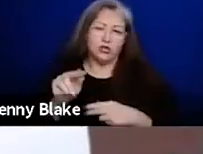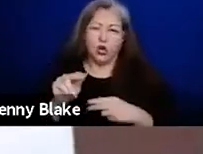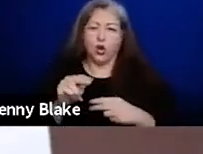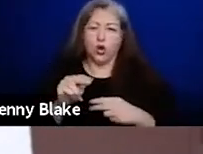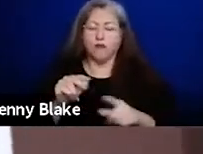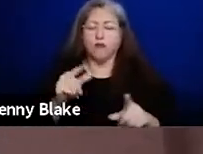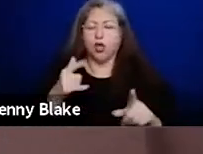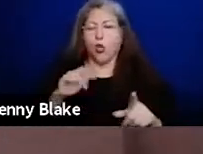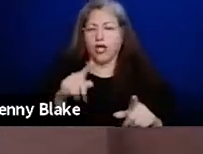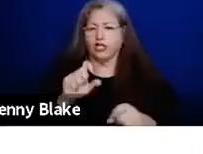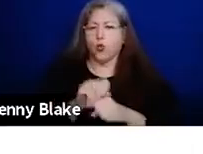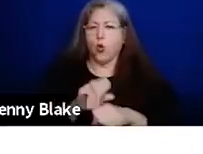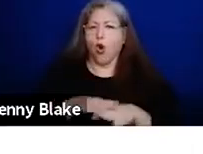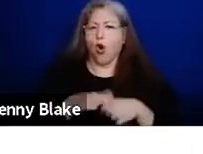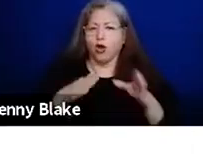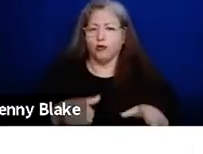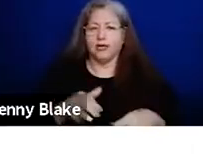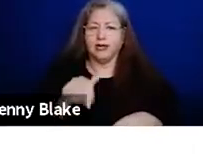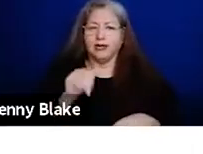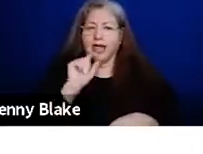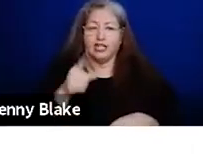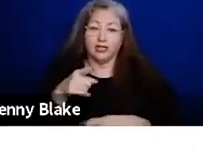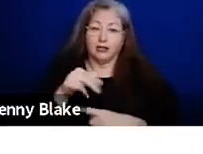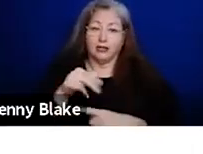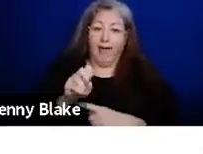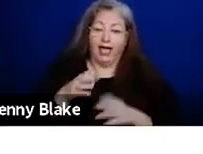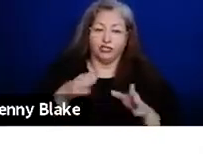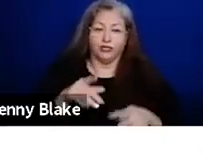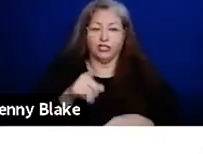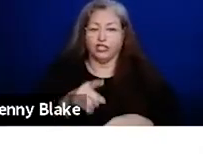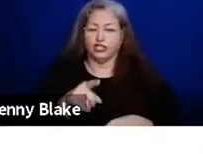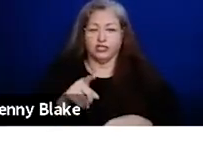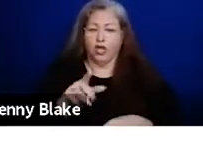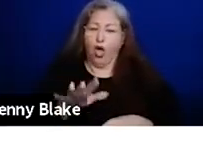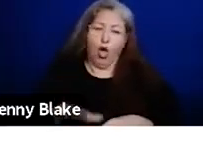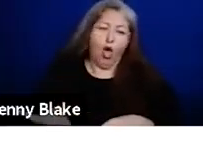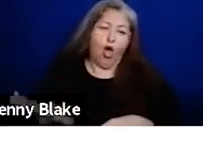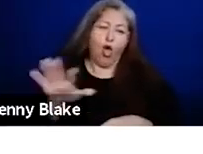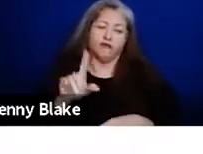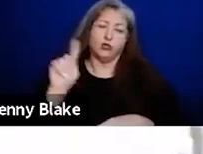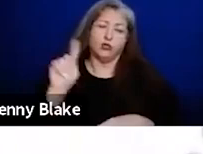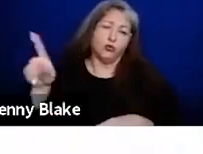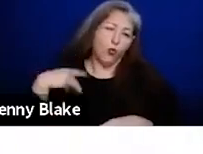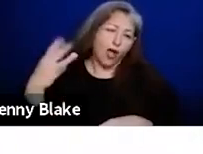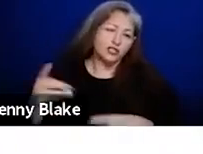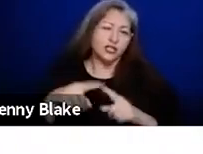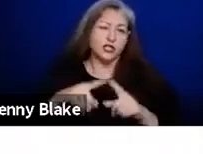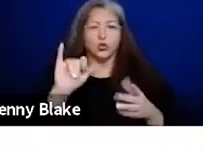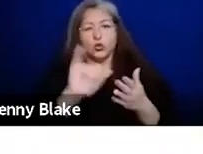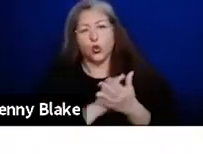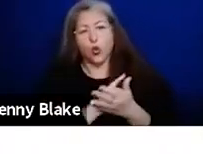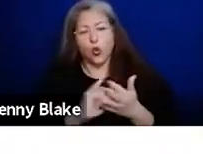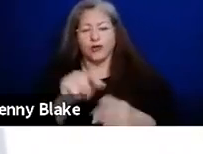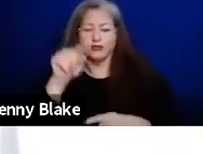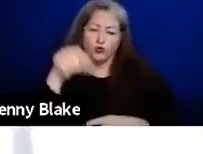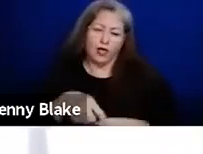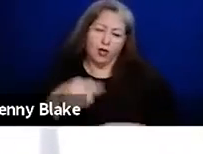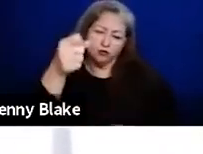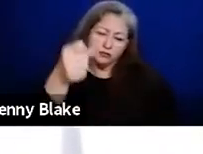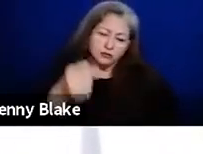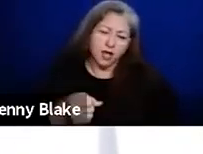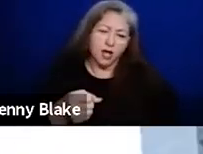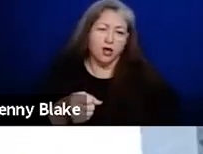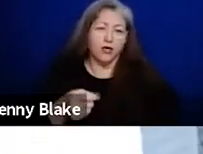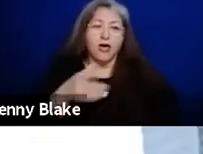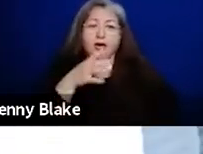worked the street, but she didn't work just Pine Street. Remember, she was all over the place. She was in Washington. She went to New York. She went down south.